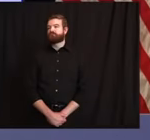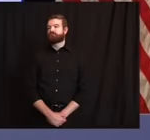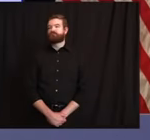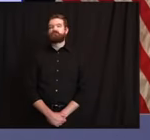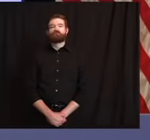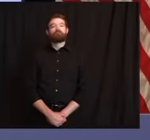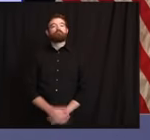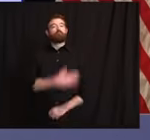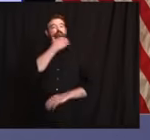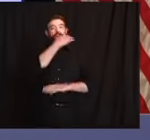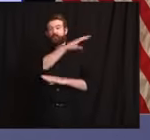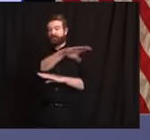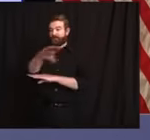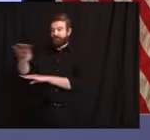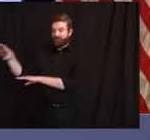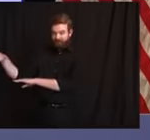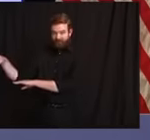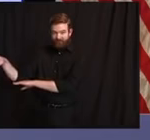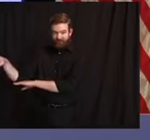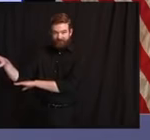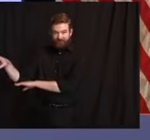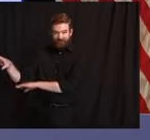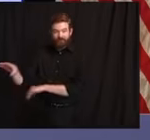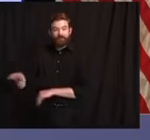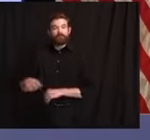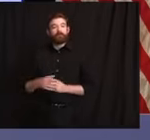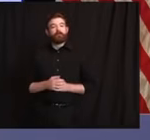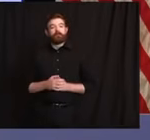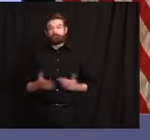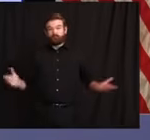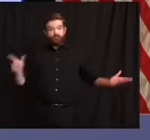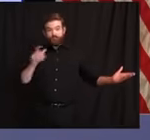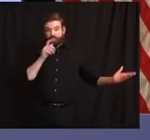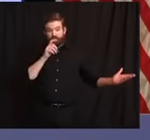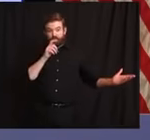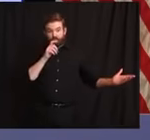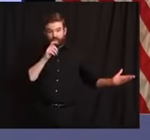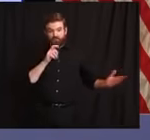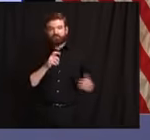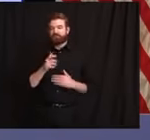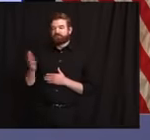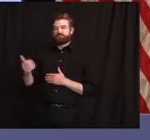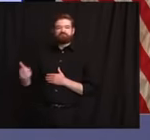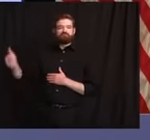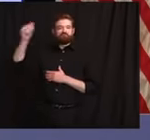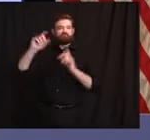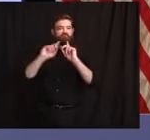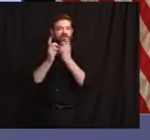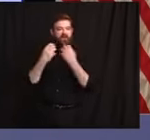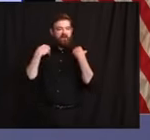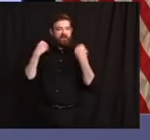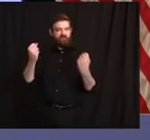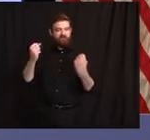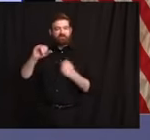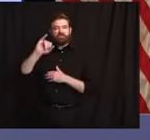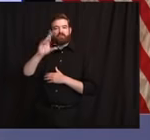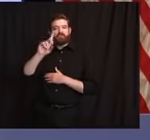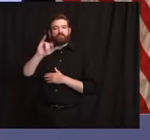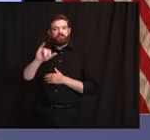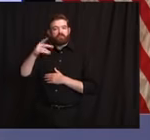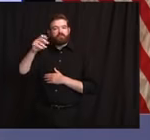Good afternoon. I'm honored to be joined by the woman to my right who needs no introduction, the Commissioner of the Department of Health, Judy Persichilli. To her right,